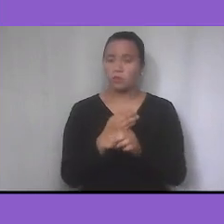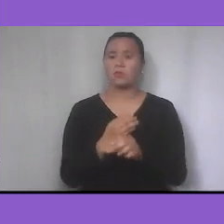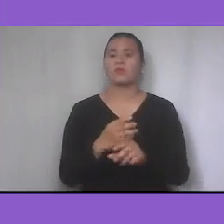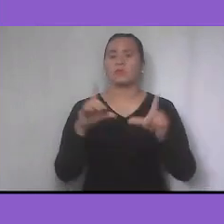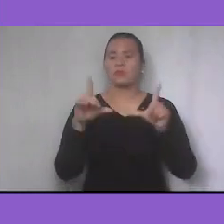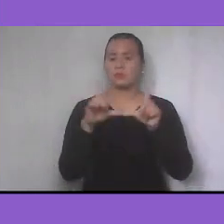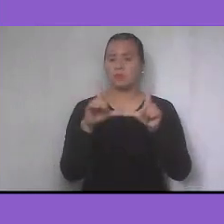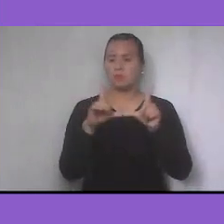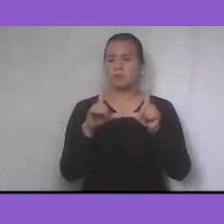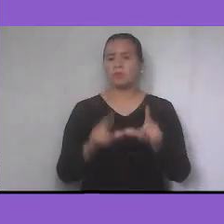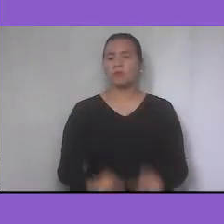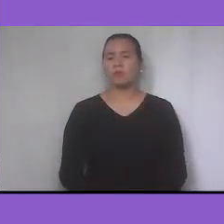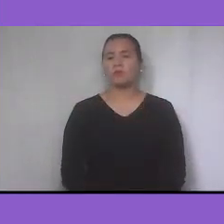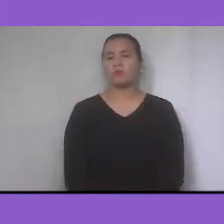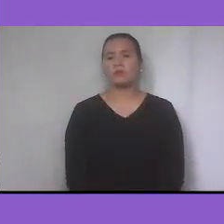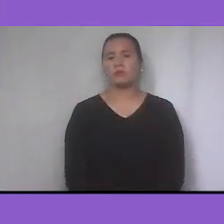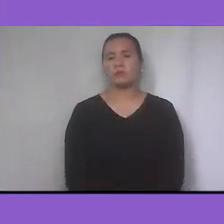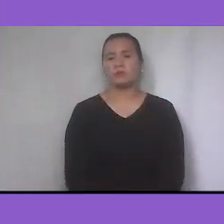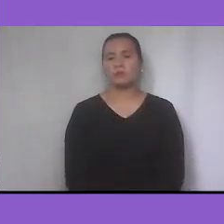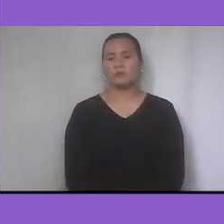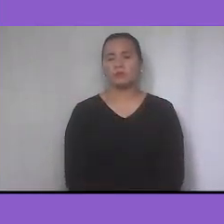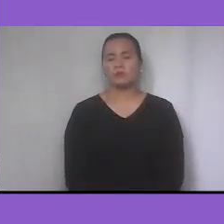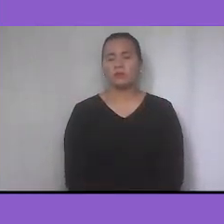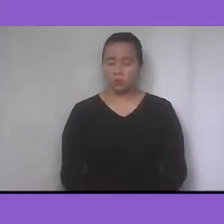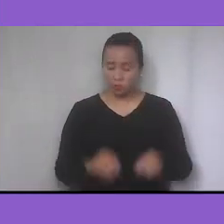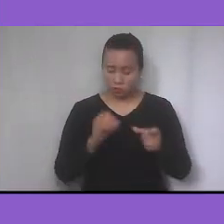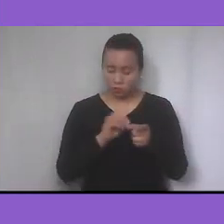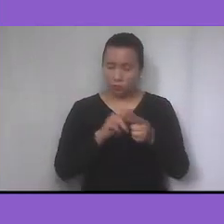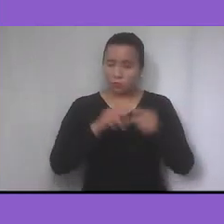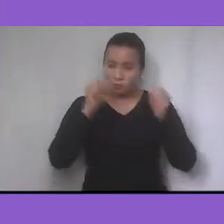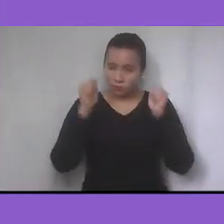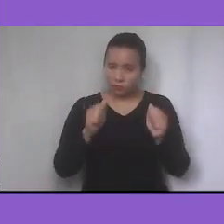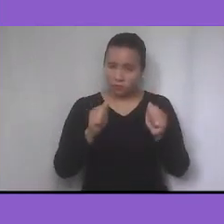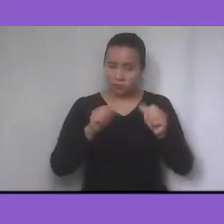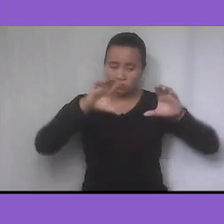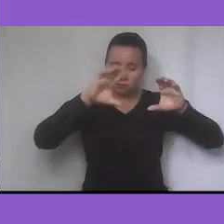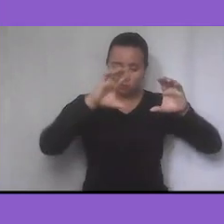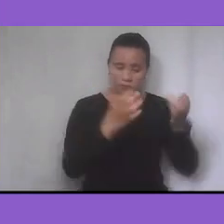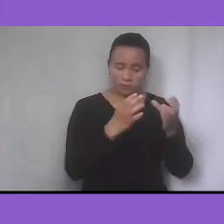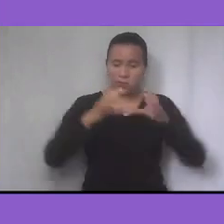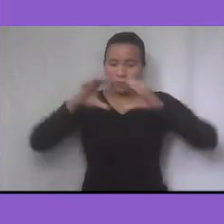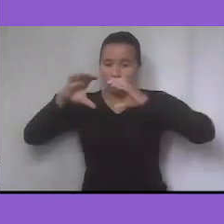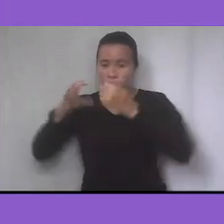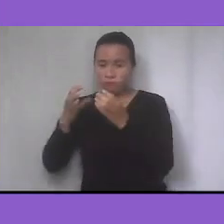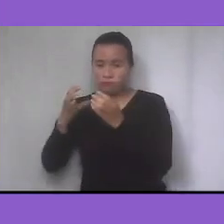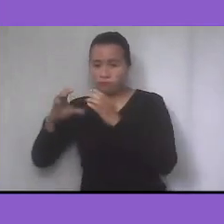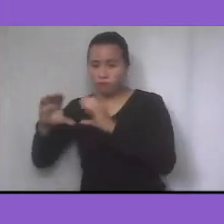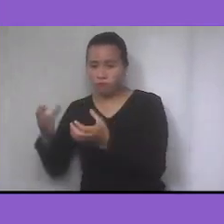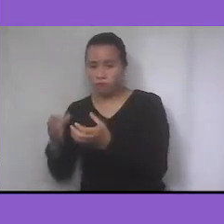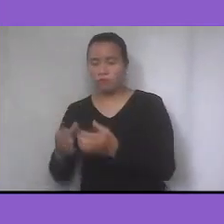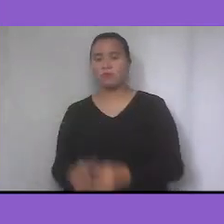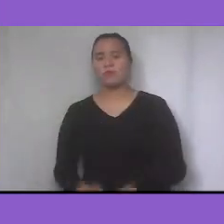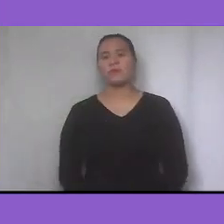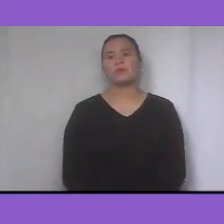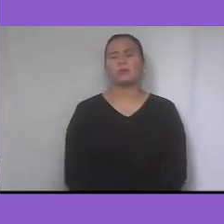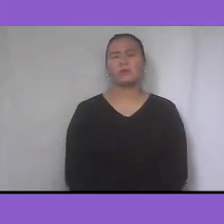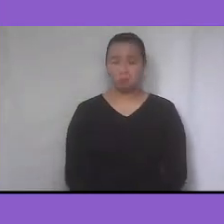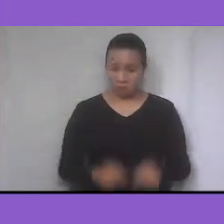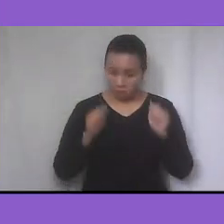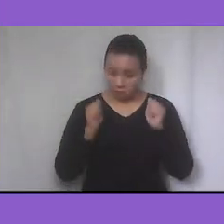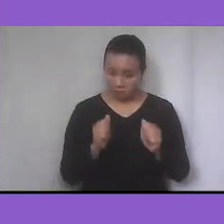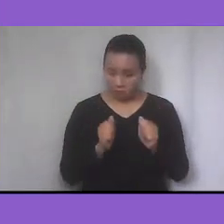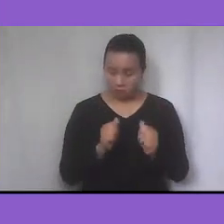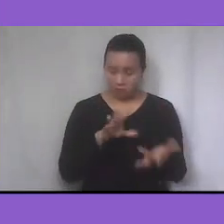no, we can also categorize the questions in terms of, can I find the answers in the book or in my